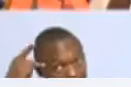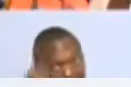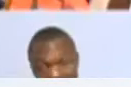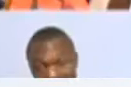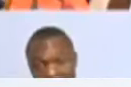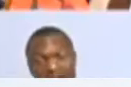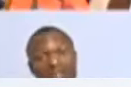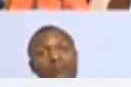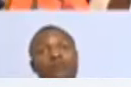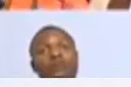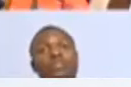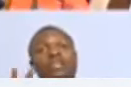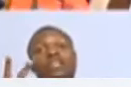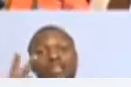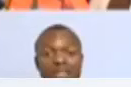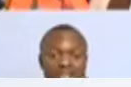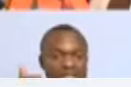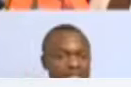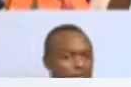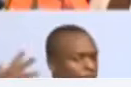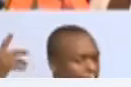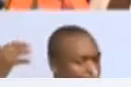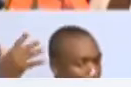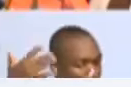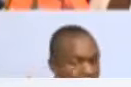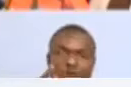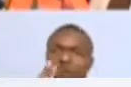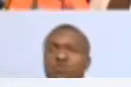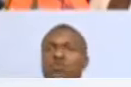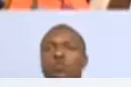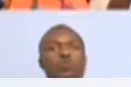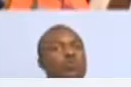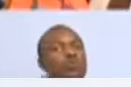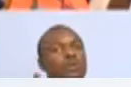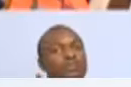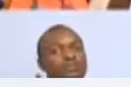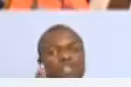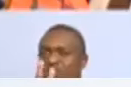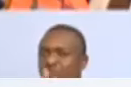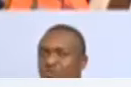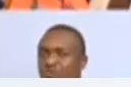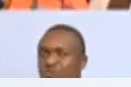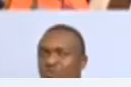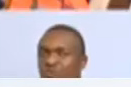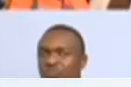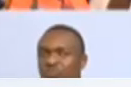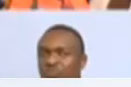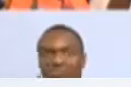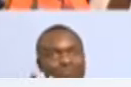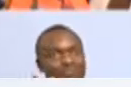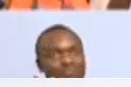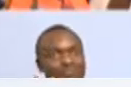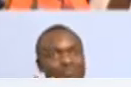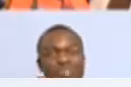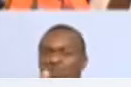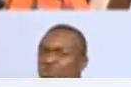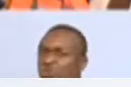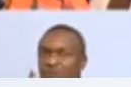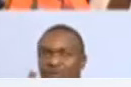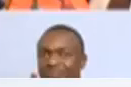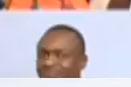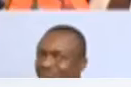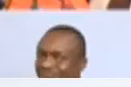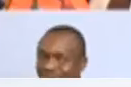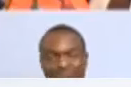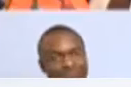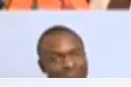considerations 3 years down the road. Not one. Not one. Not one. This